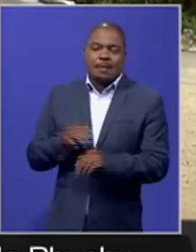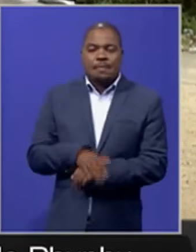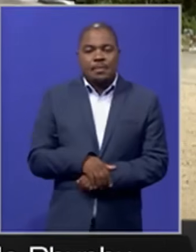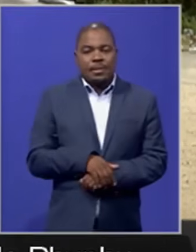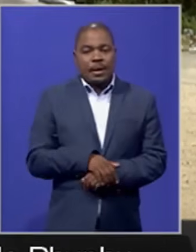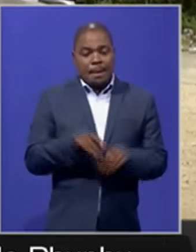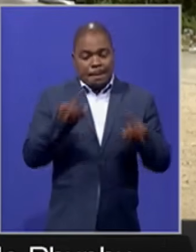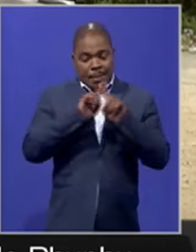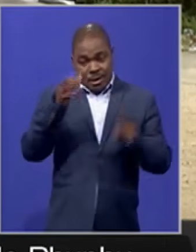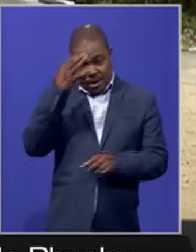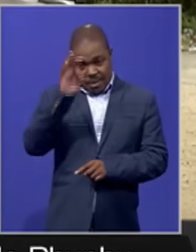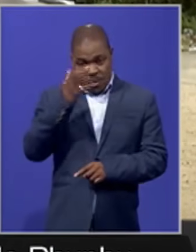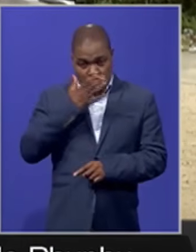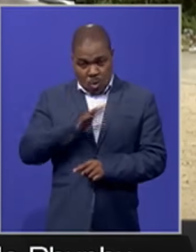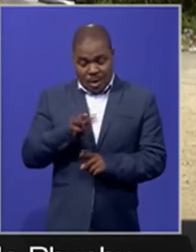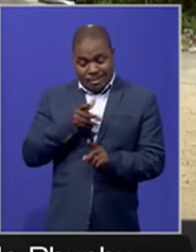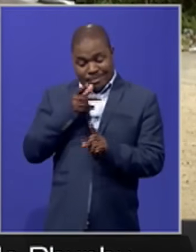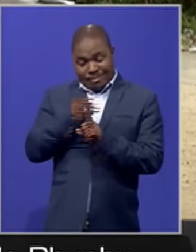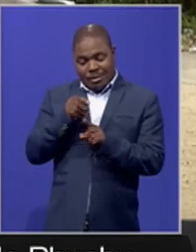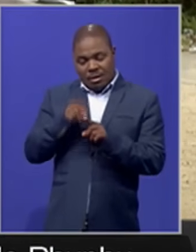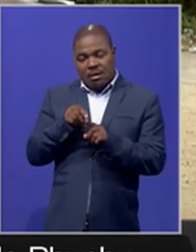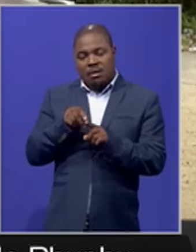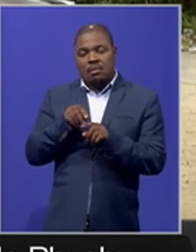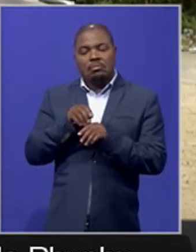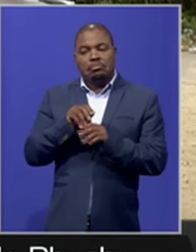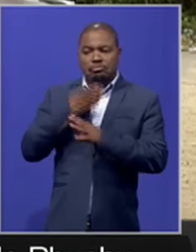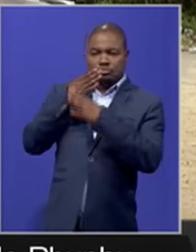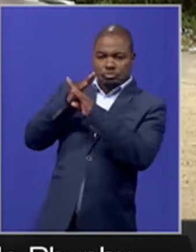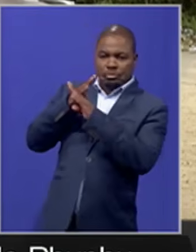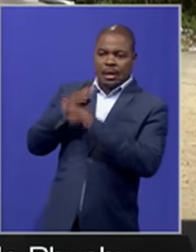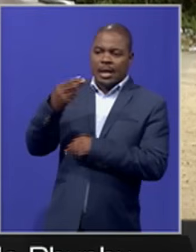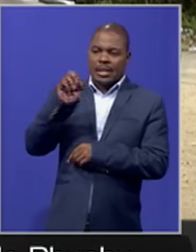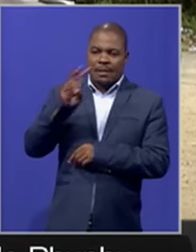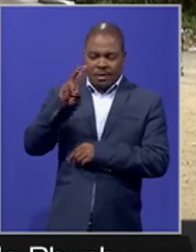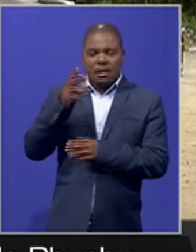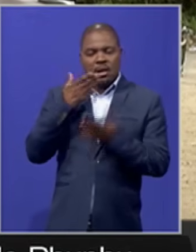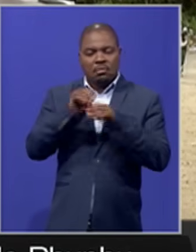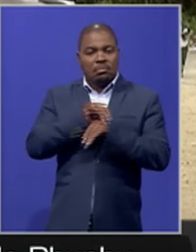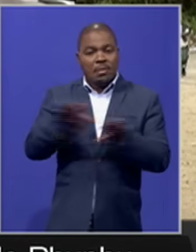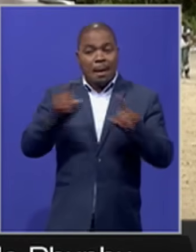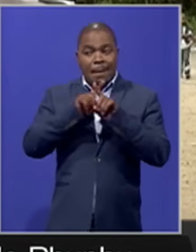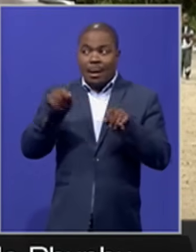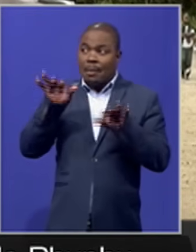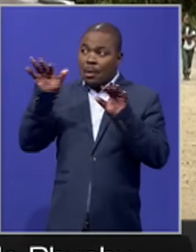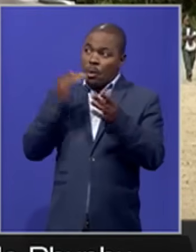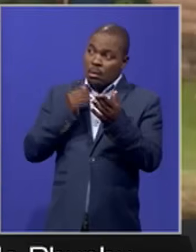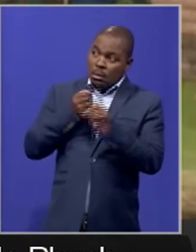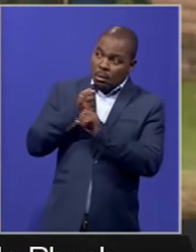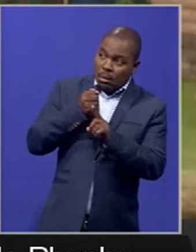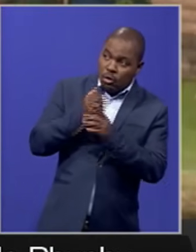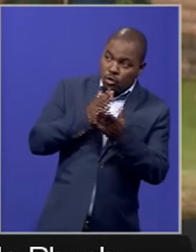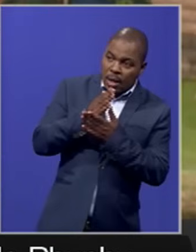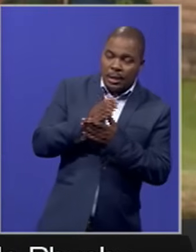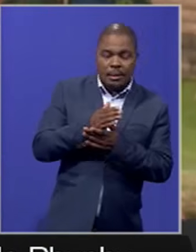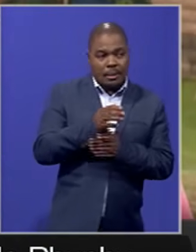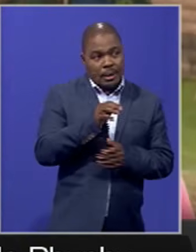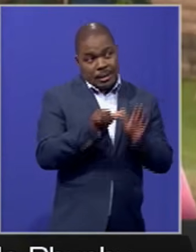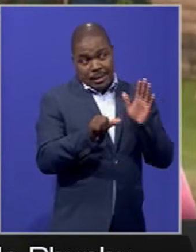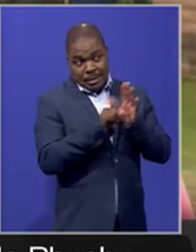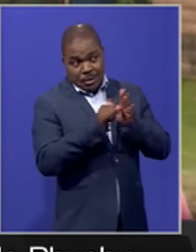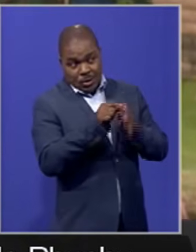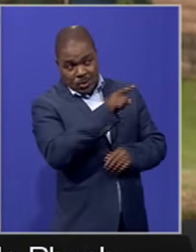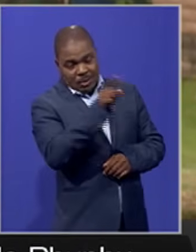go phasalatsa moento o montšha o thibelang HIV, balola ditshwanelo ba gatelela botlhokwa jwa go ruta baagi. Re tsena mo